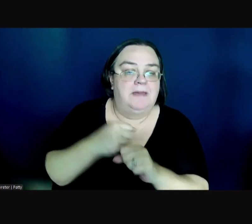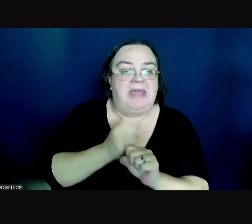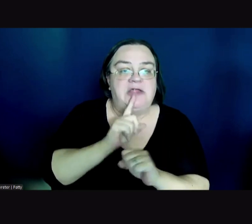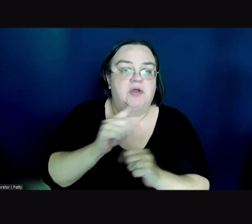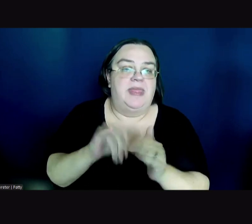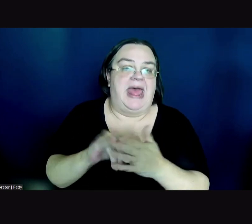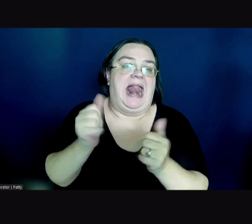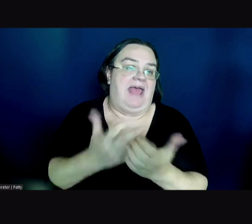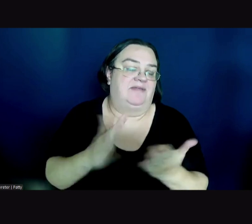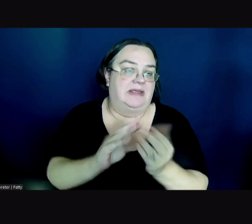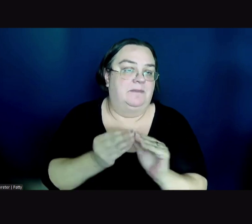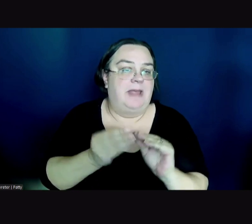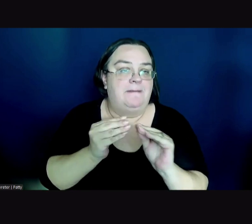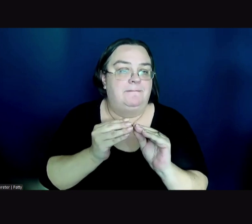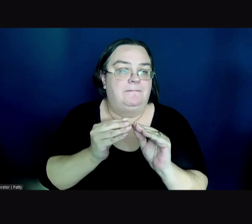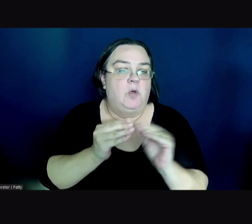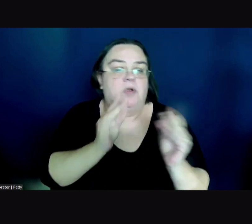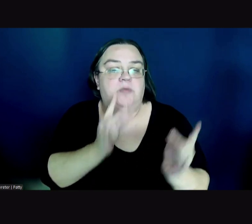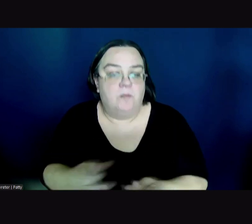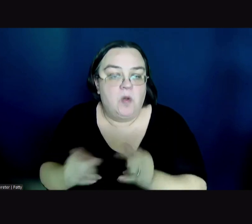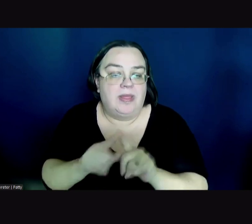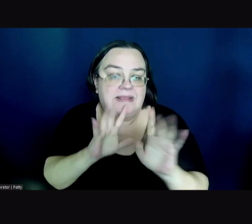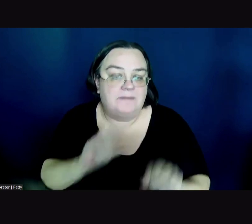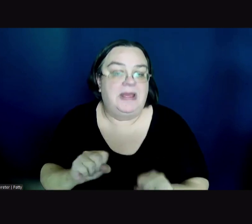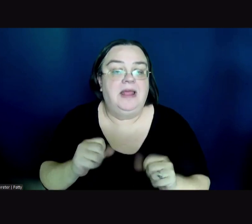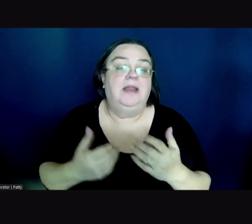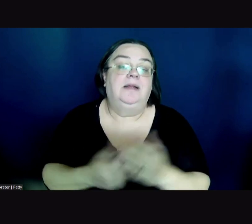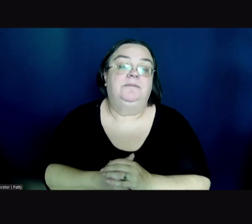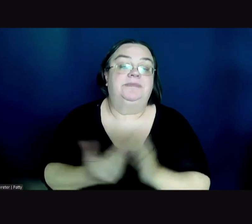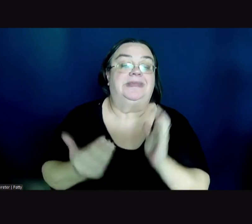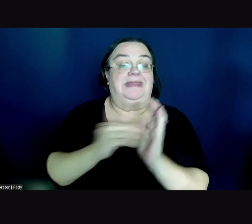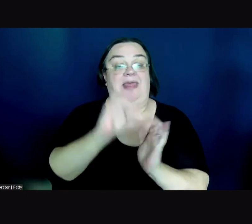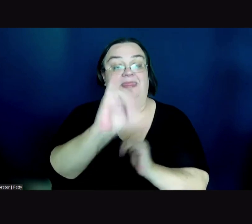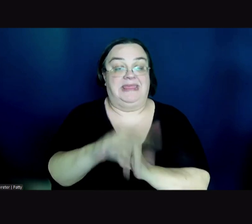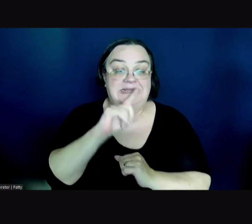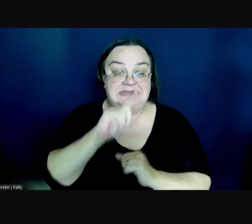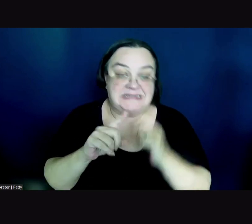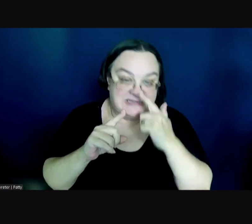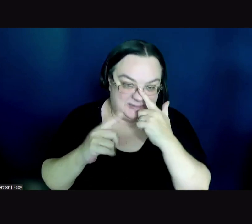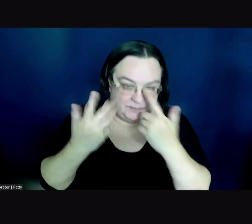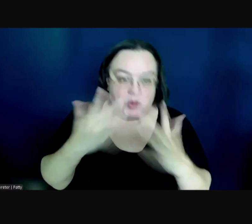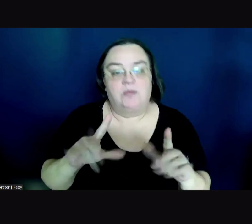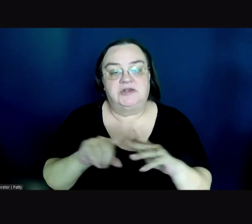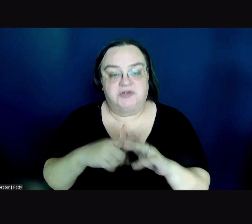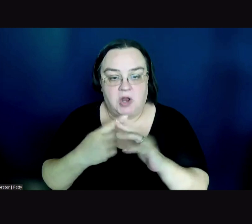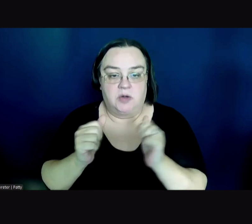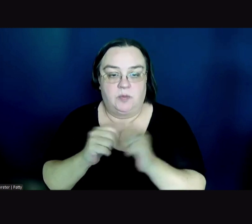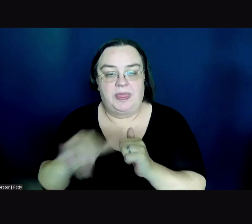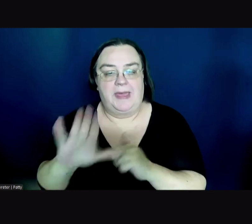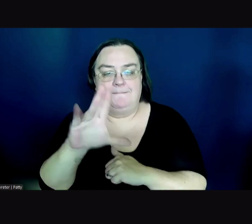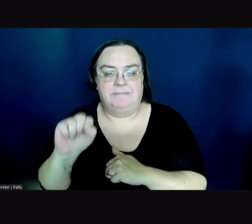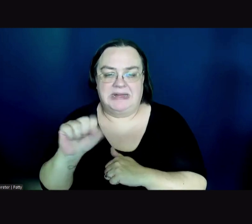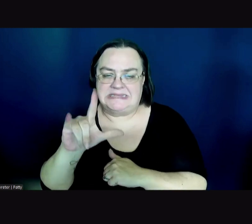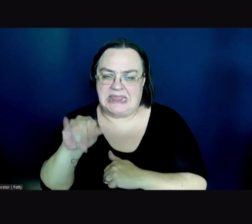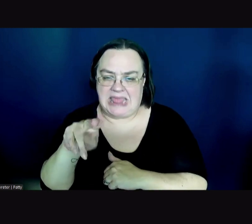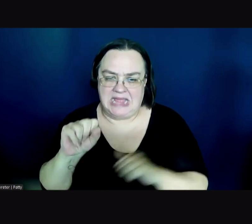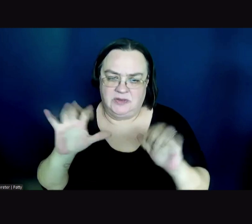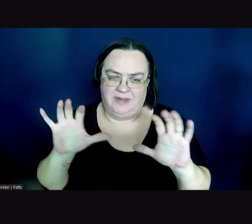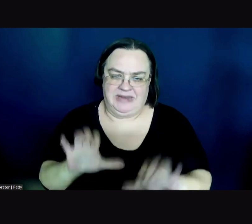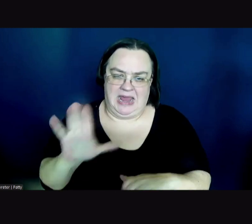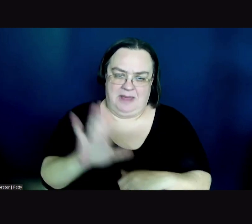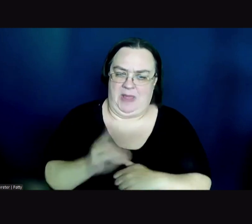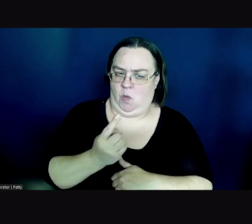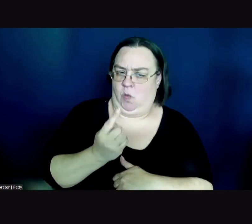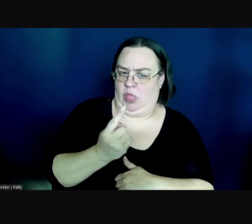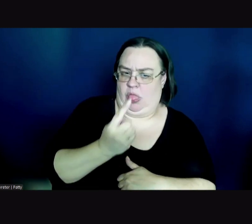Again, this is kind of a indicator. We've already started putting these the new bus flags out there. We've done about a third of the bus flags.